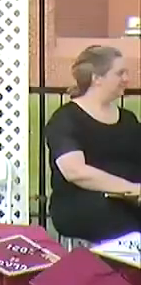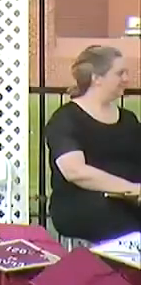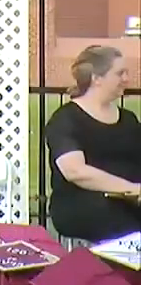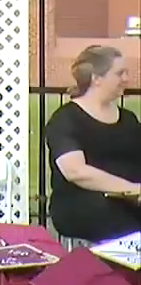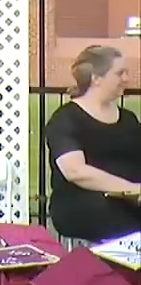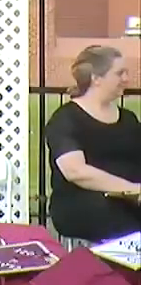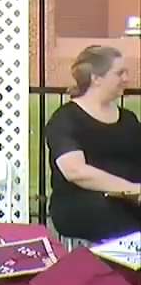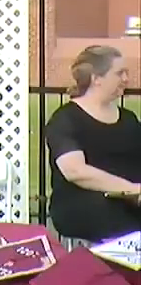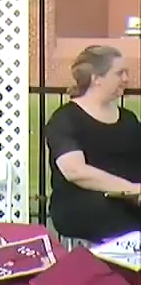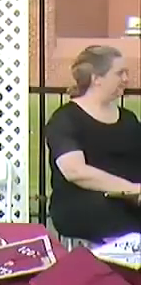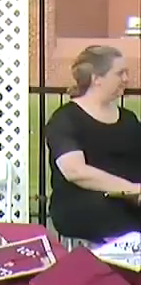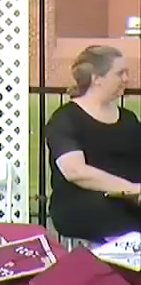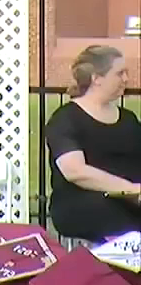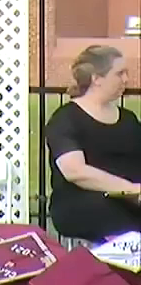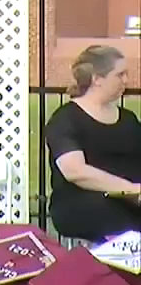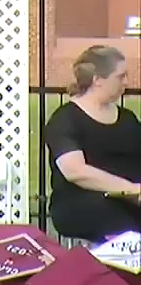Anais Medina.